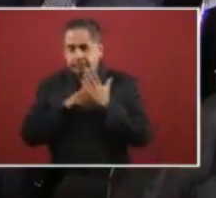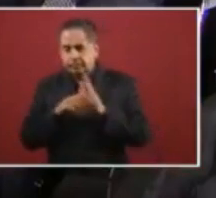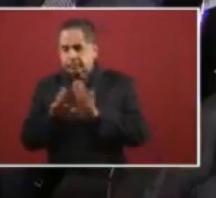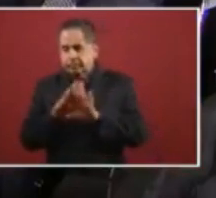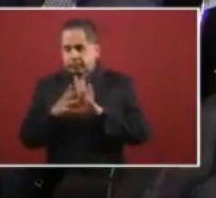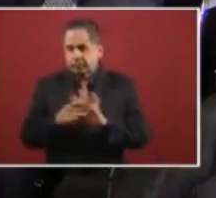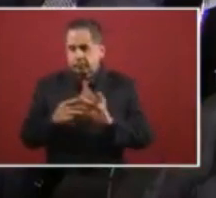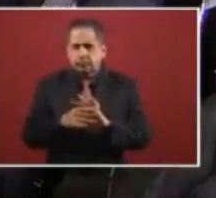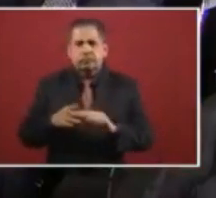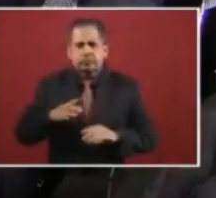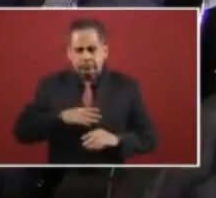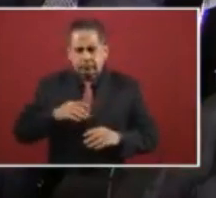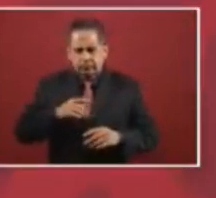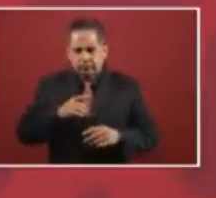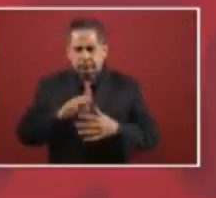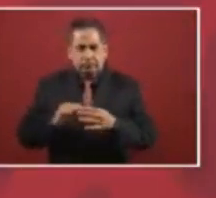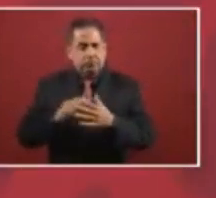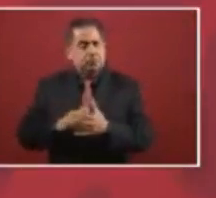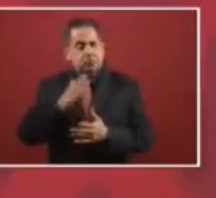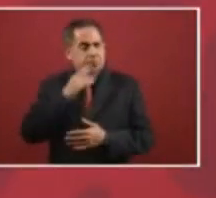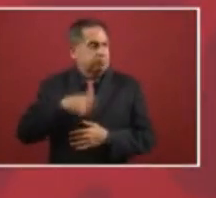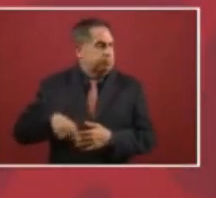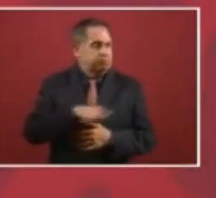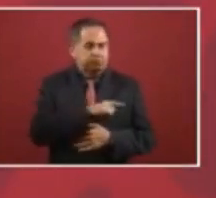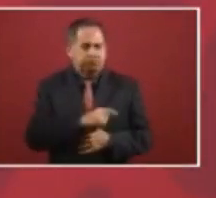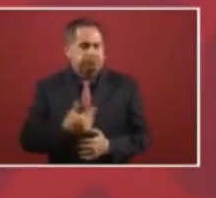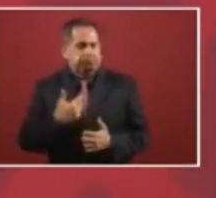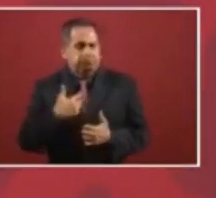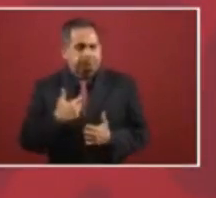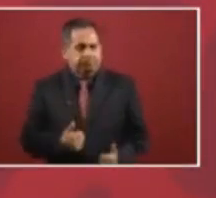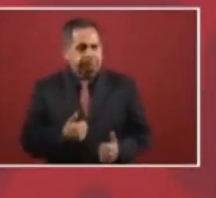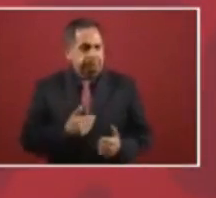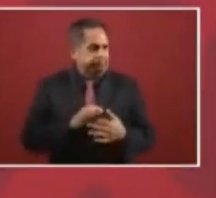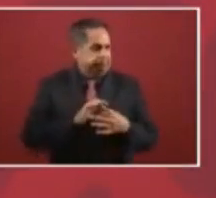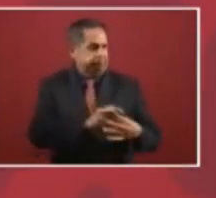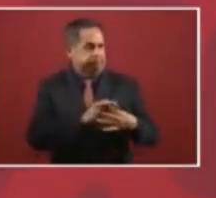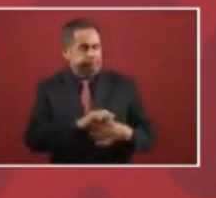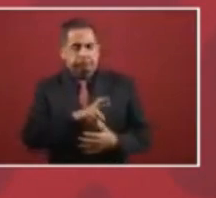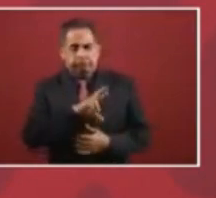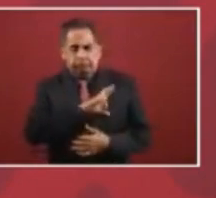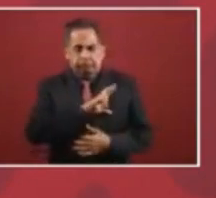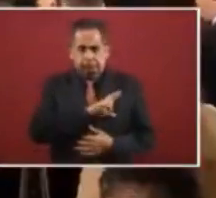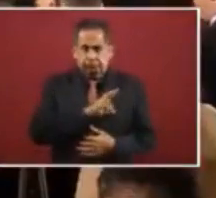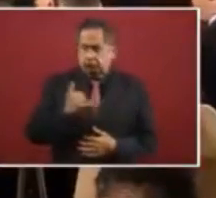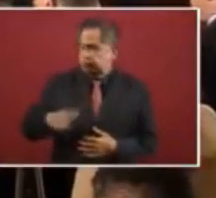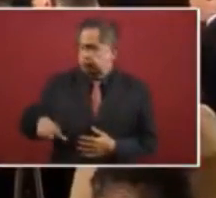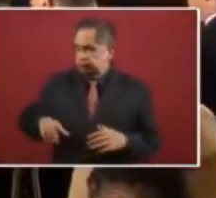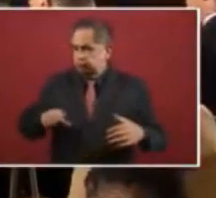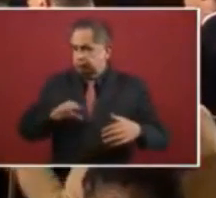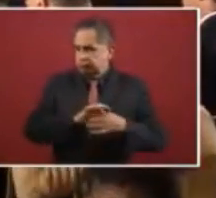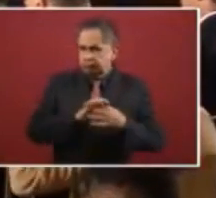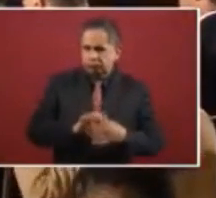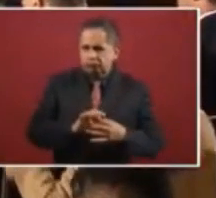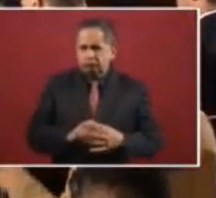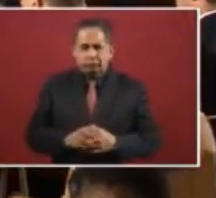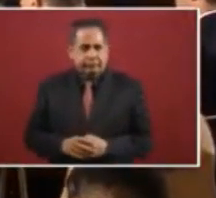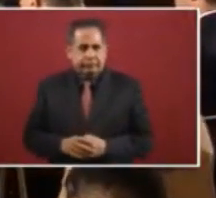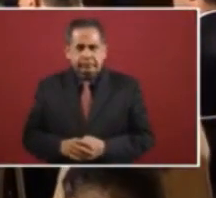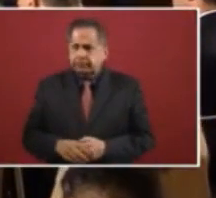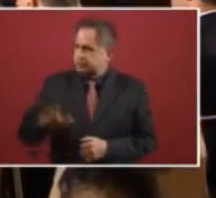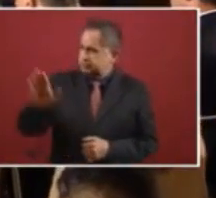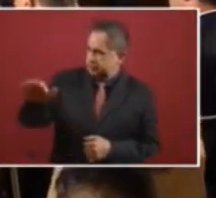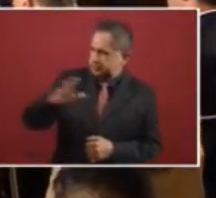And it demonstrates also that there is a good understanding between the private sector